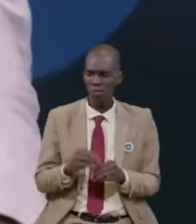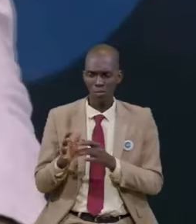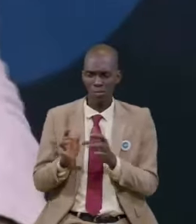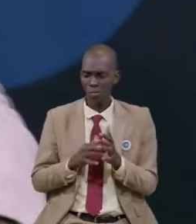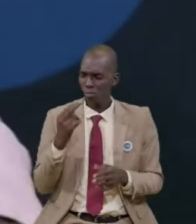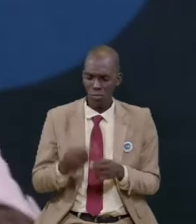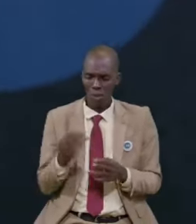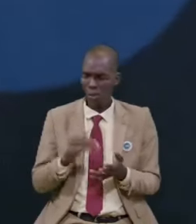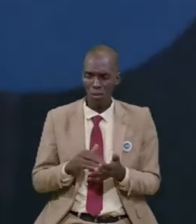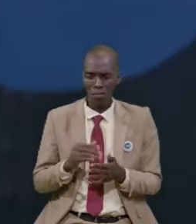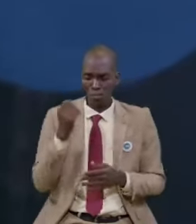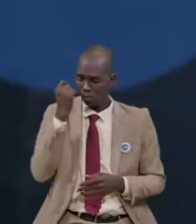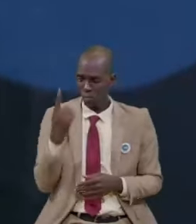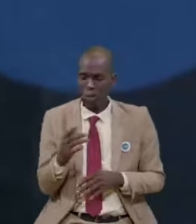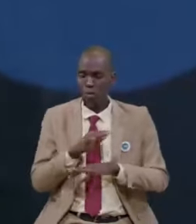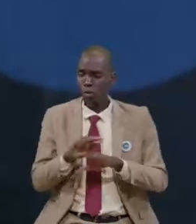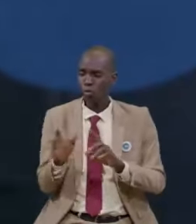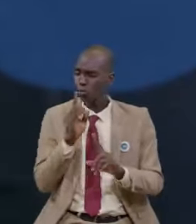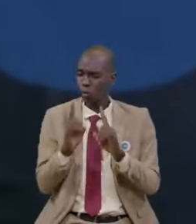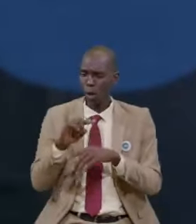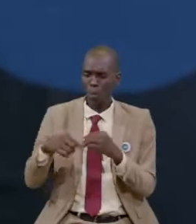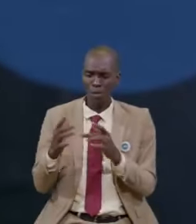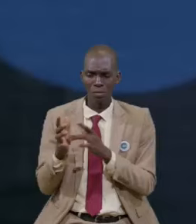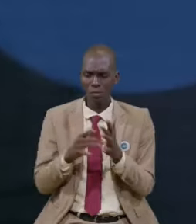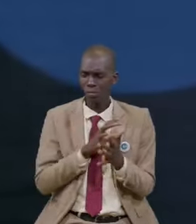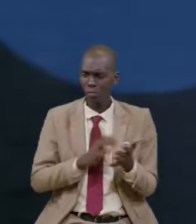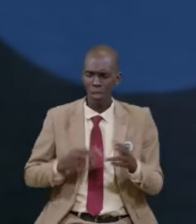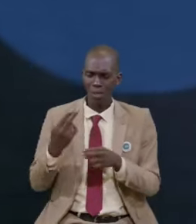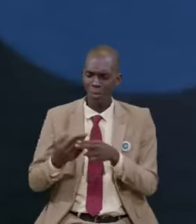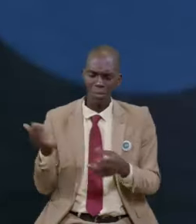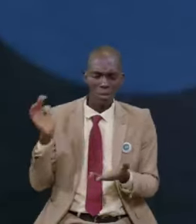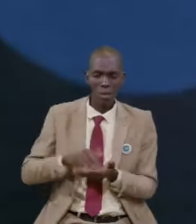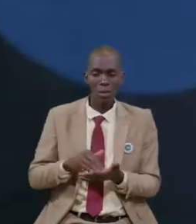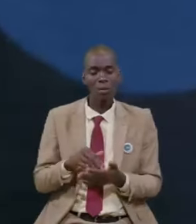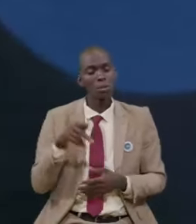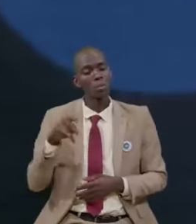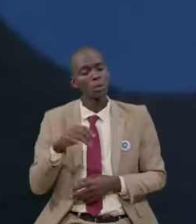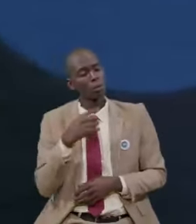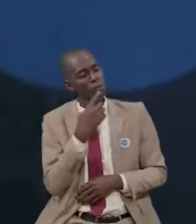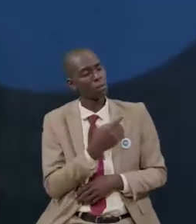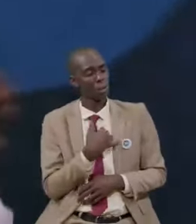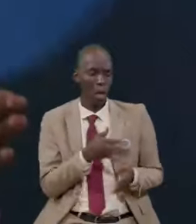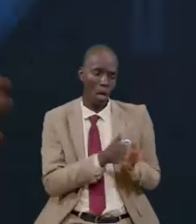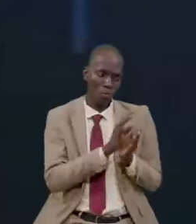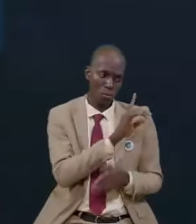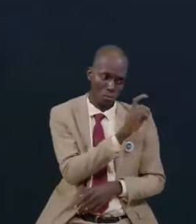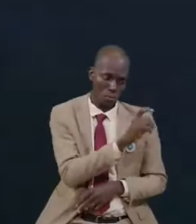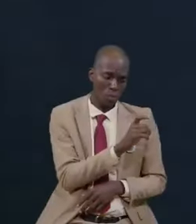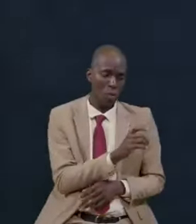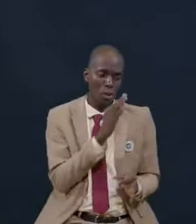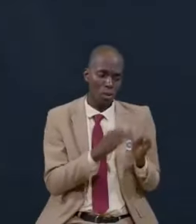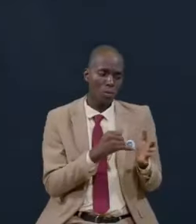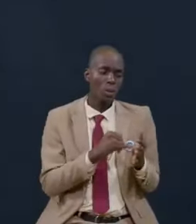of Christ again, he said, whether it be right in your presence and in the presence of